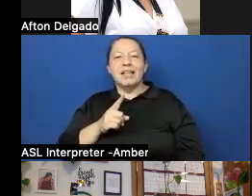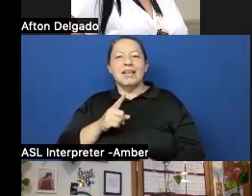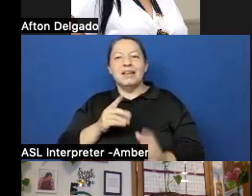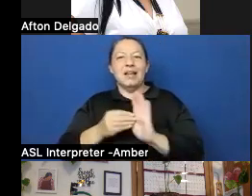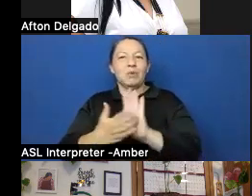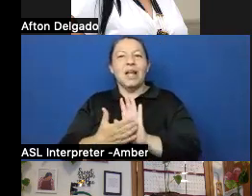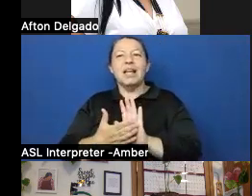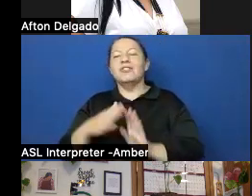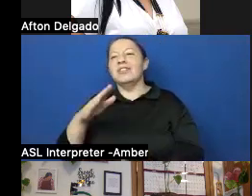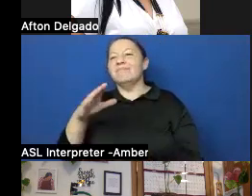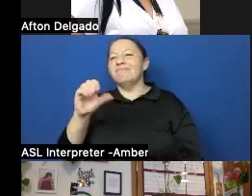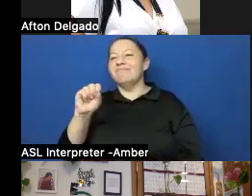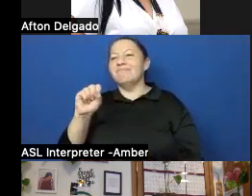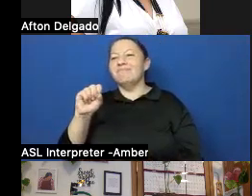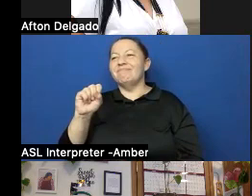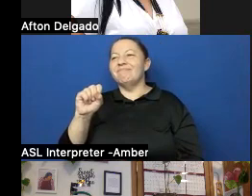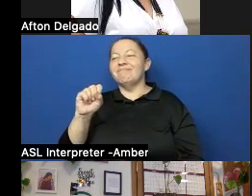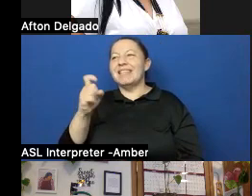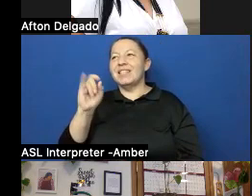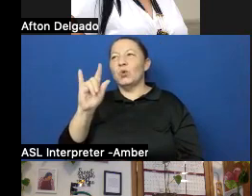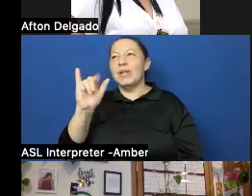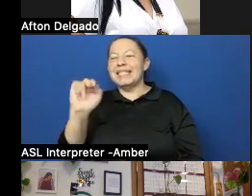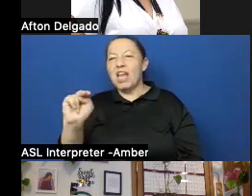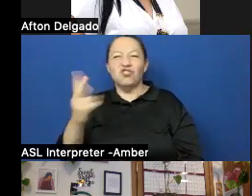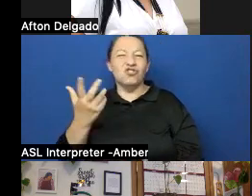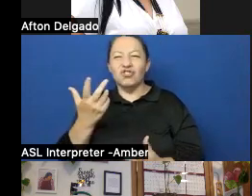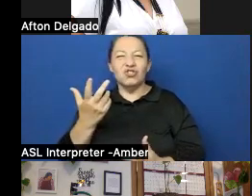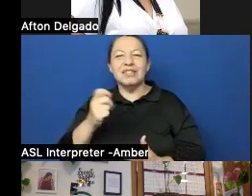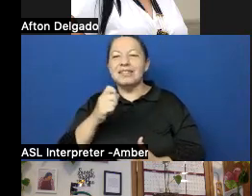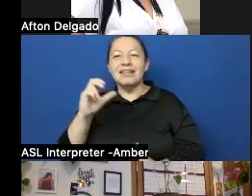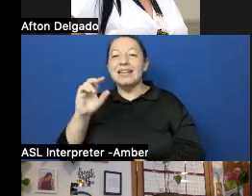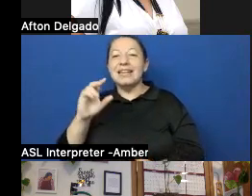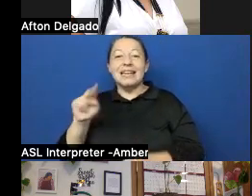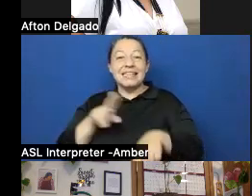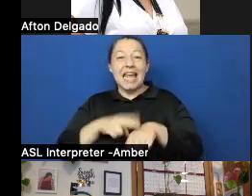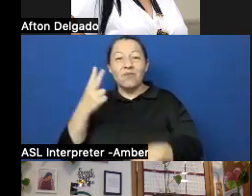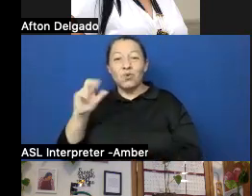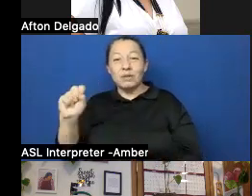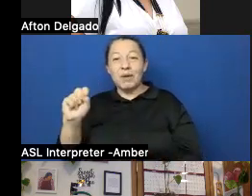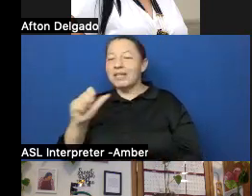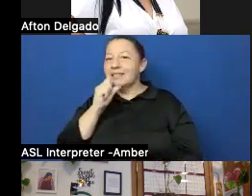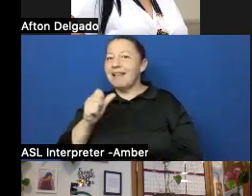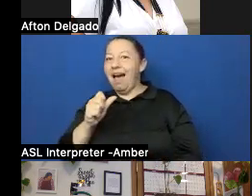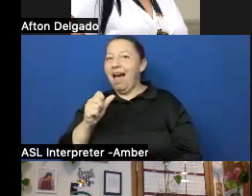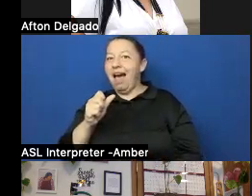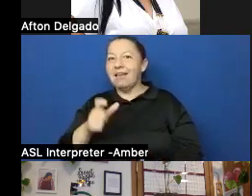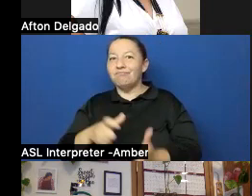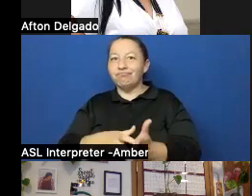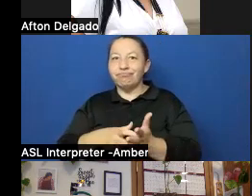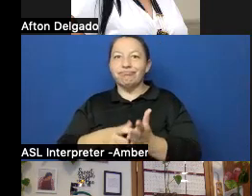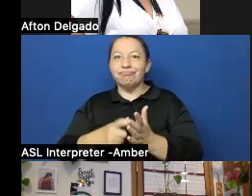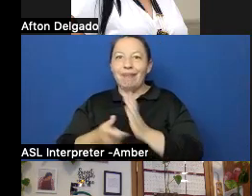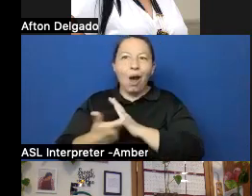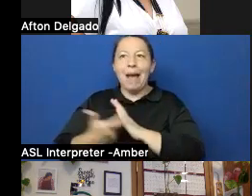and Two-Spirit, where it's not inherently sexual. And so that's sometimes where we go back to like our